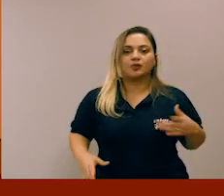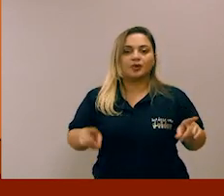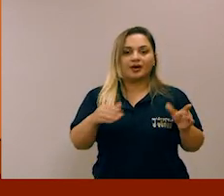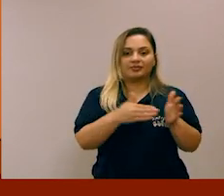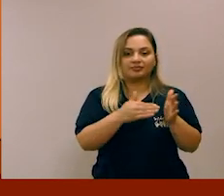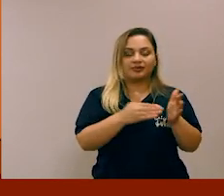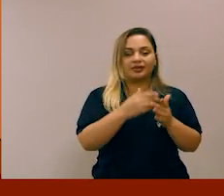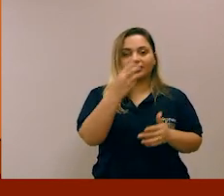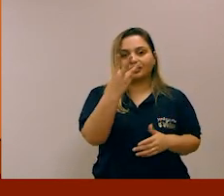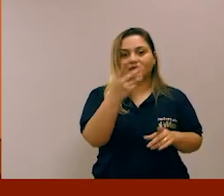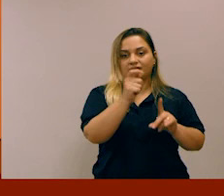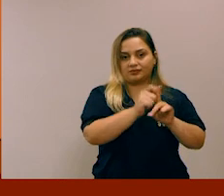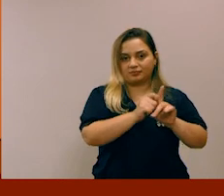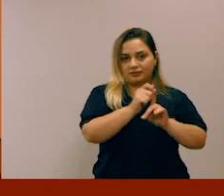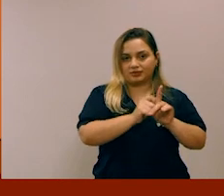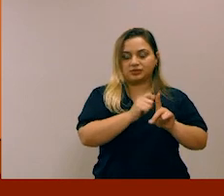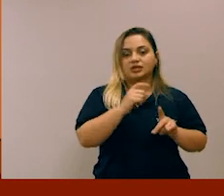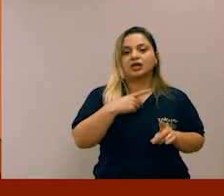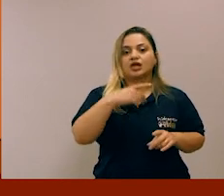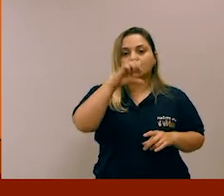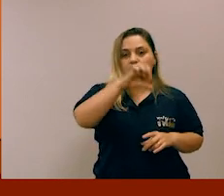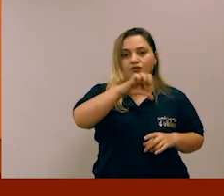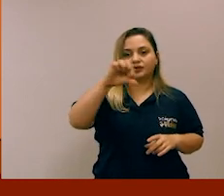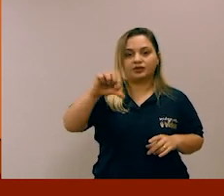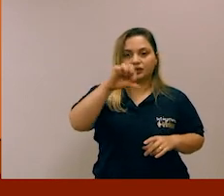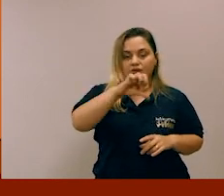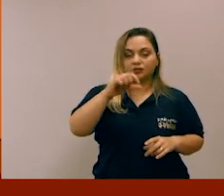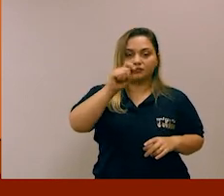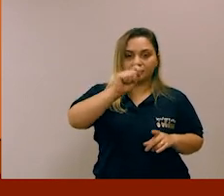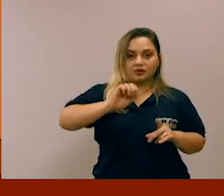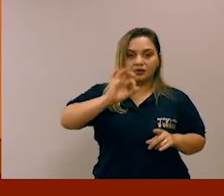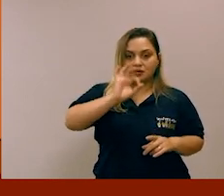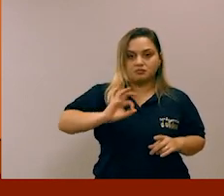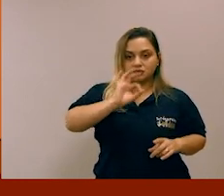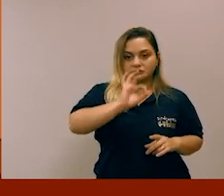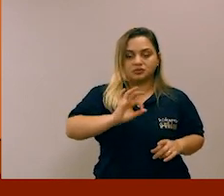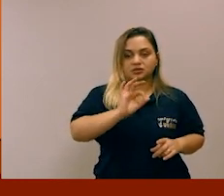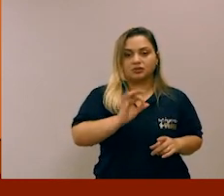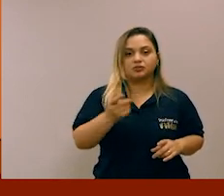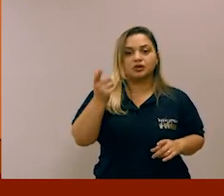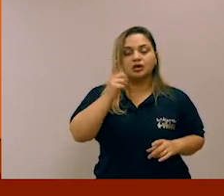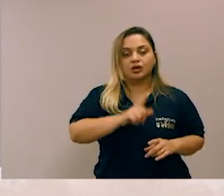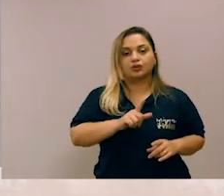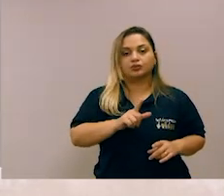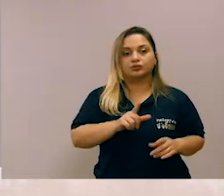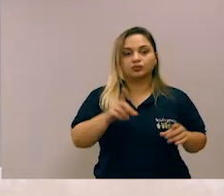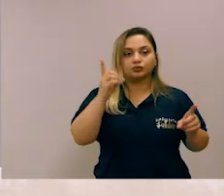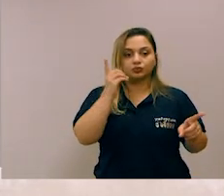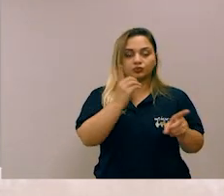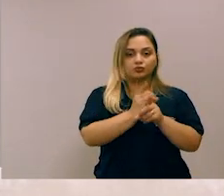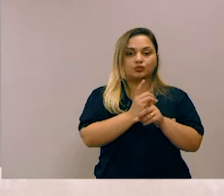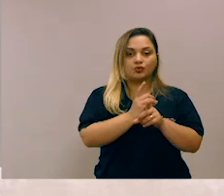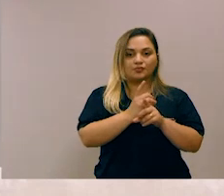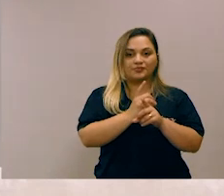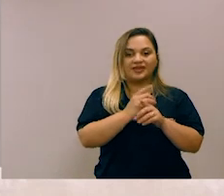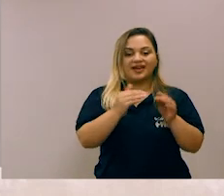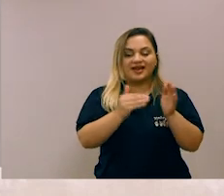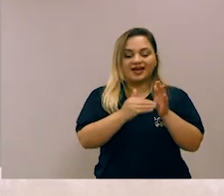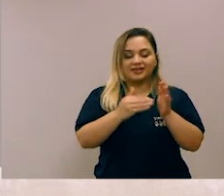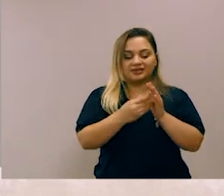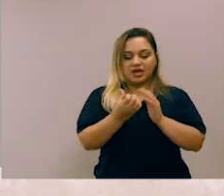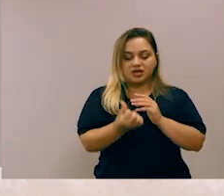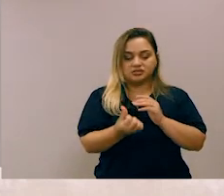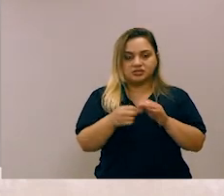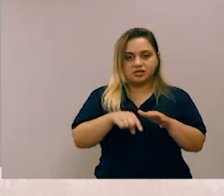depth, 3 meters. And almost the totality of it, up to 6 meters. So the surge